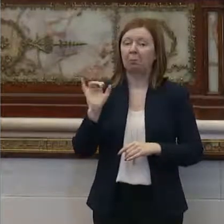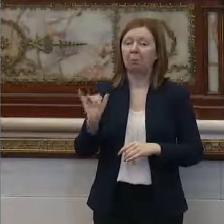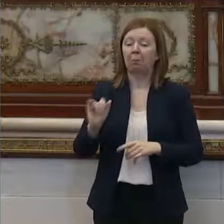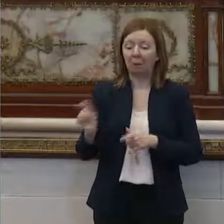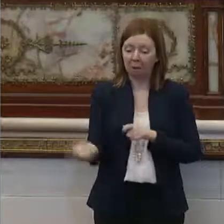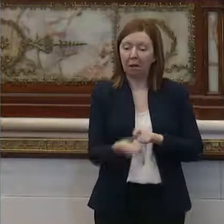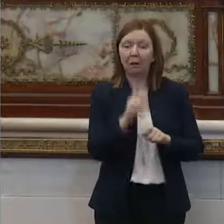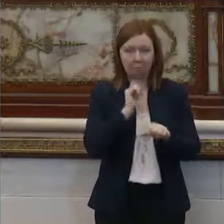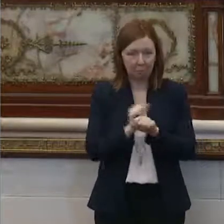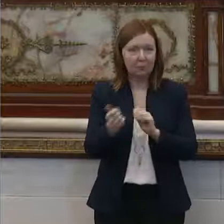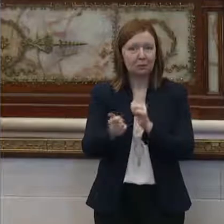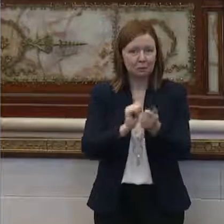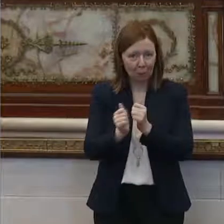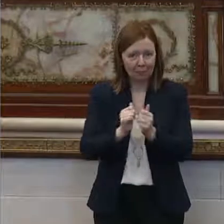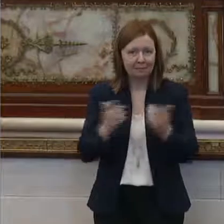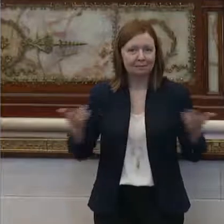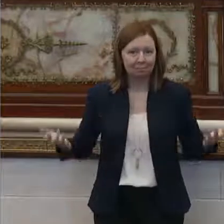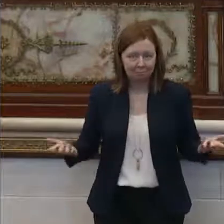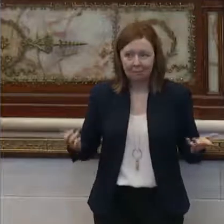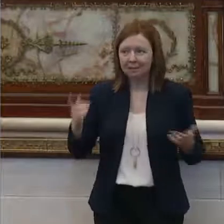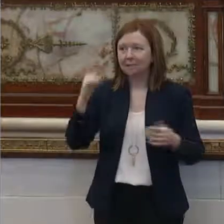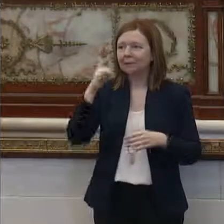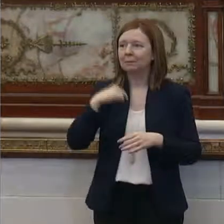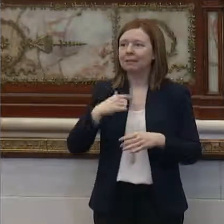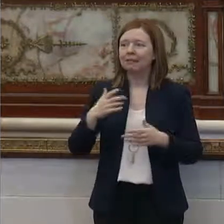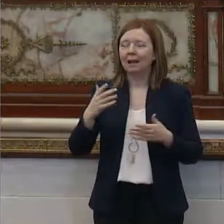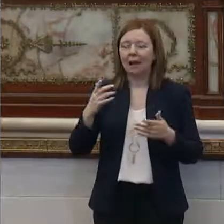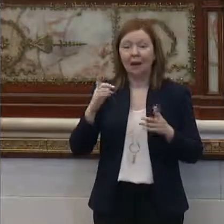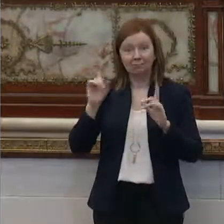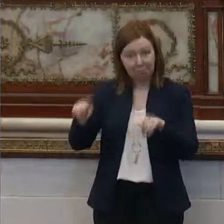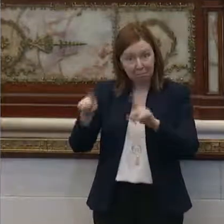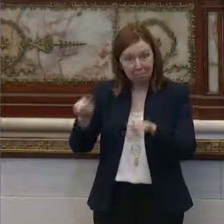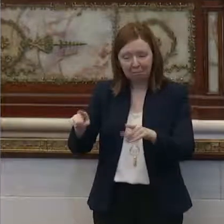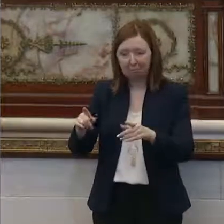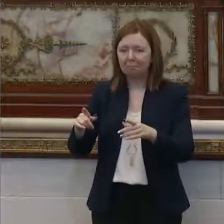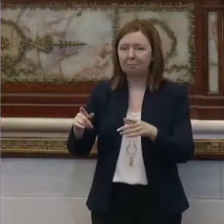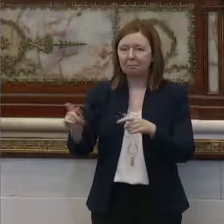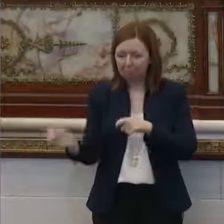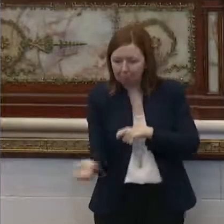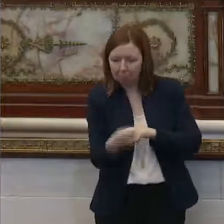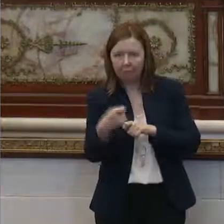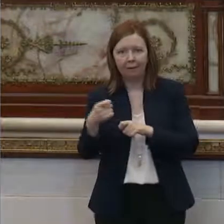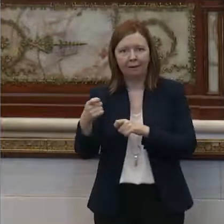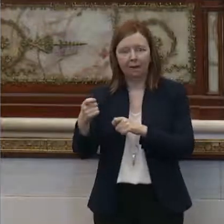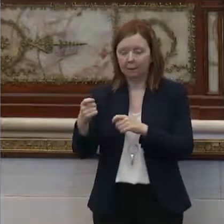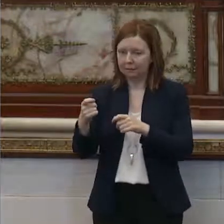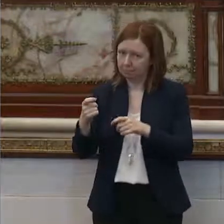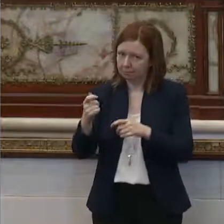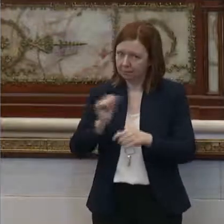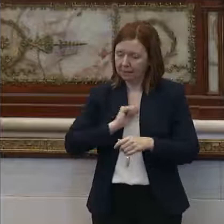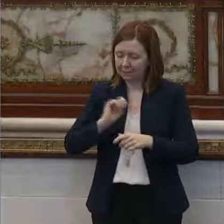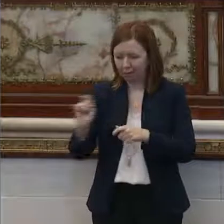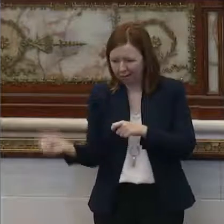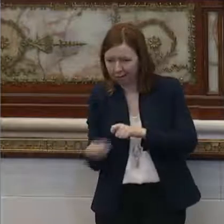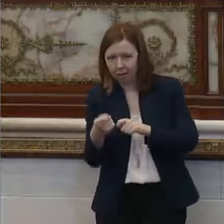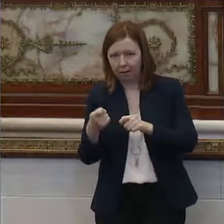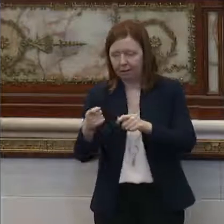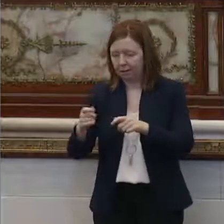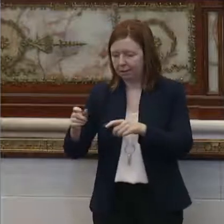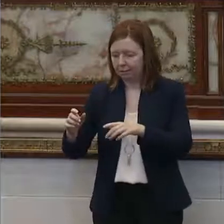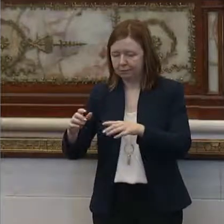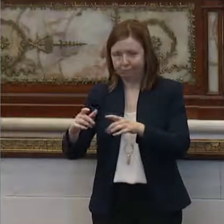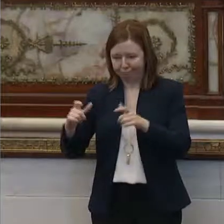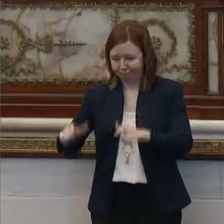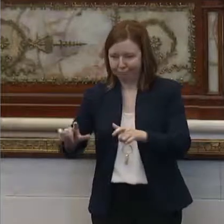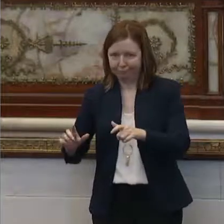was, because I assaulted the grass on that court, divots the size of craters or were created